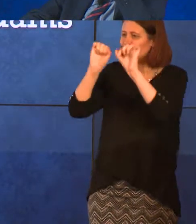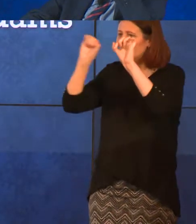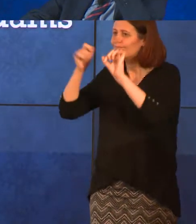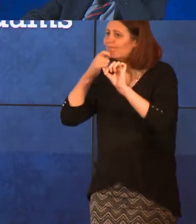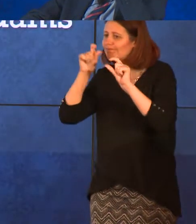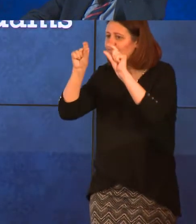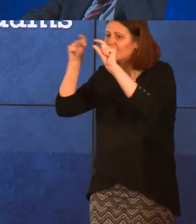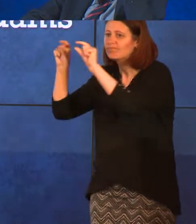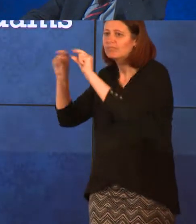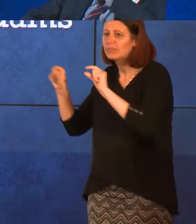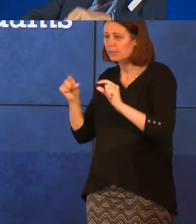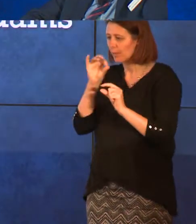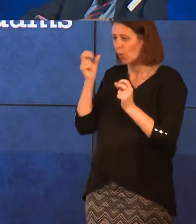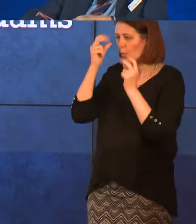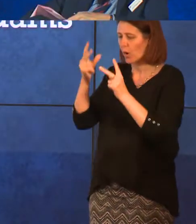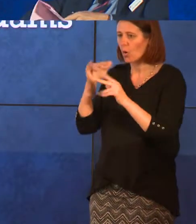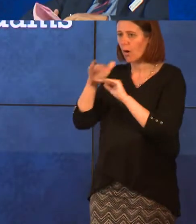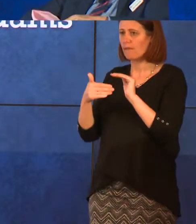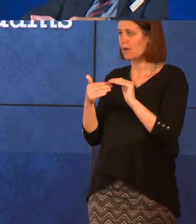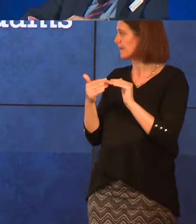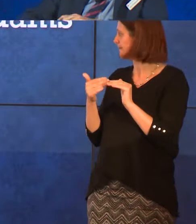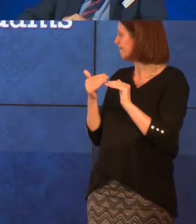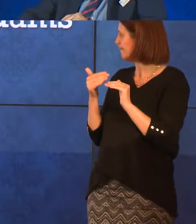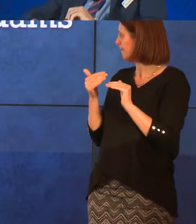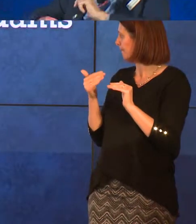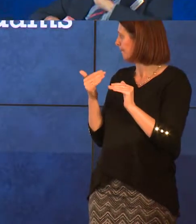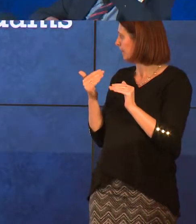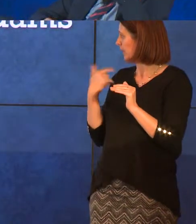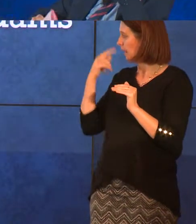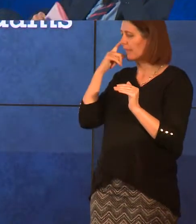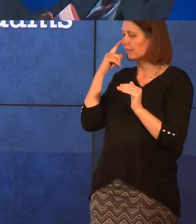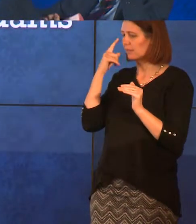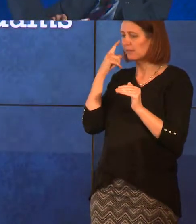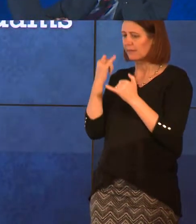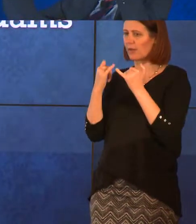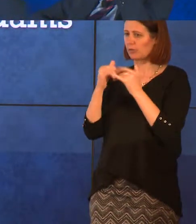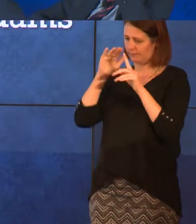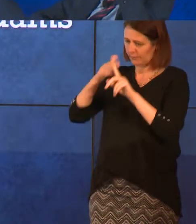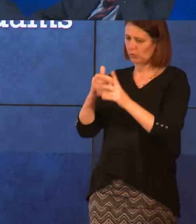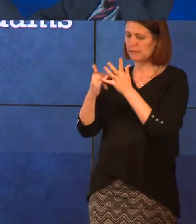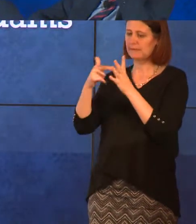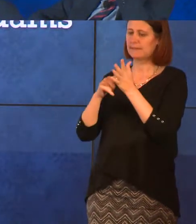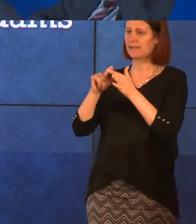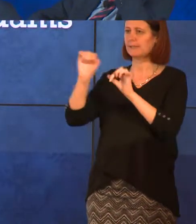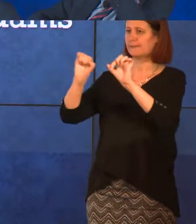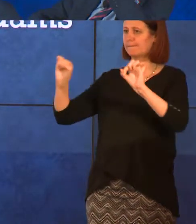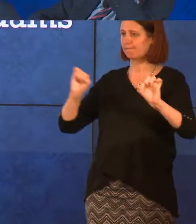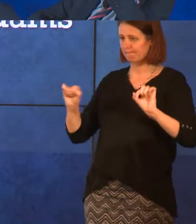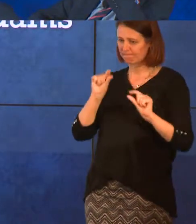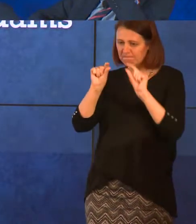pieces, but I'm not aware of like a very big, I think it's very state-based and piecemeal.